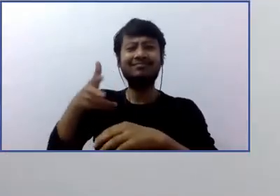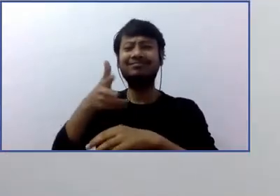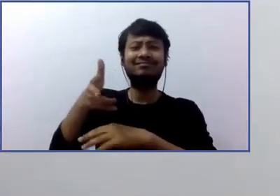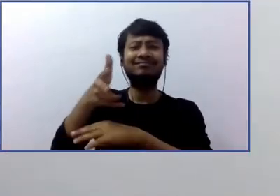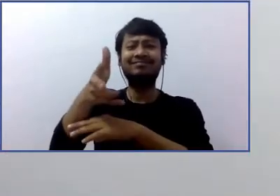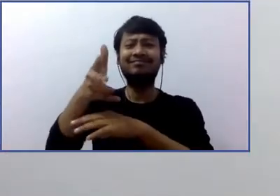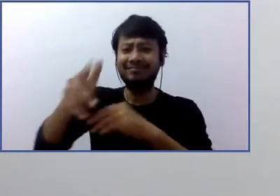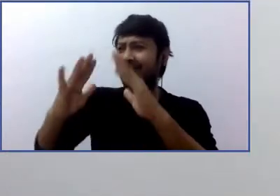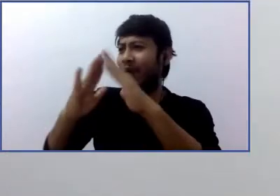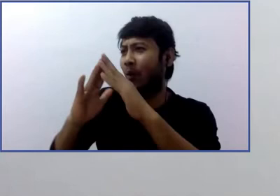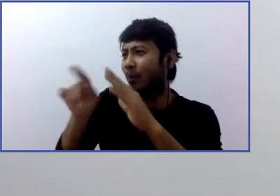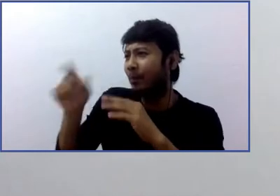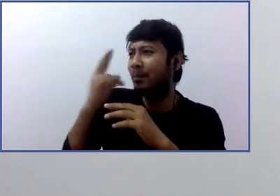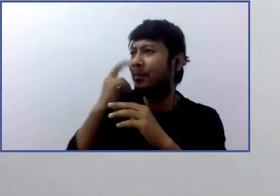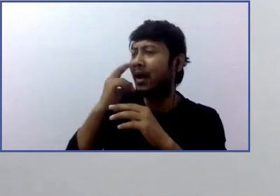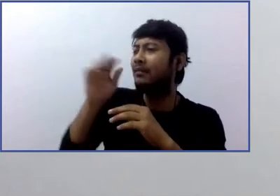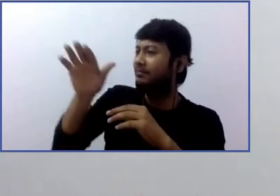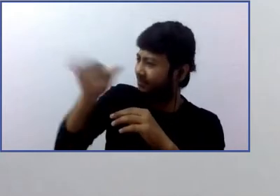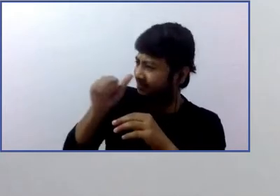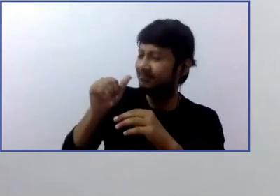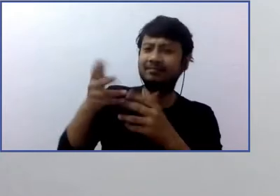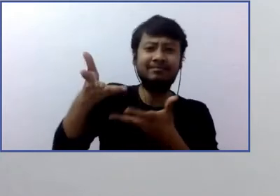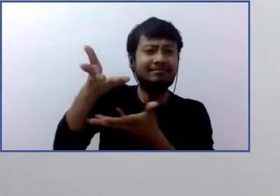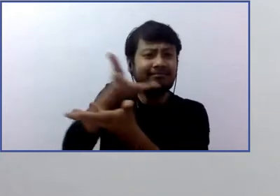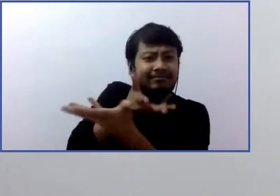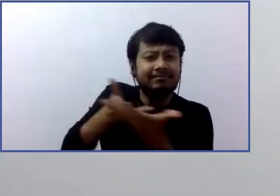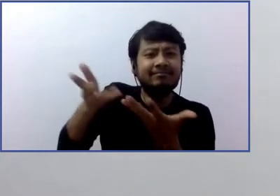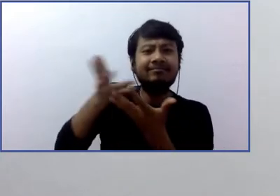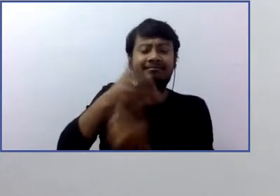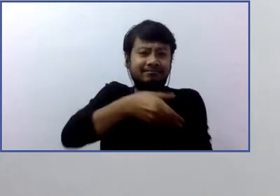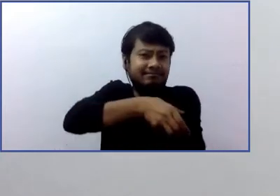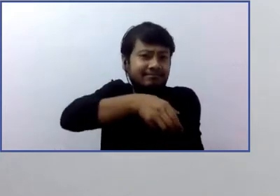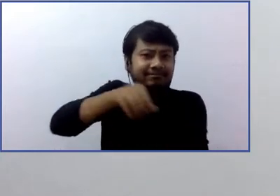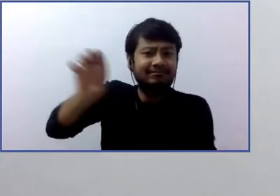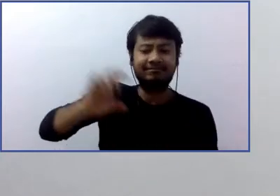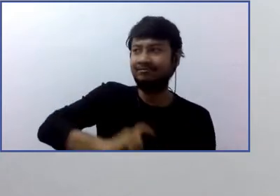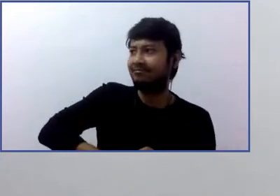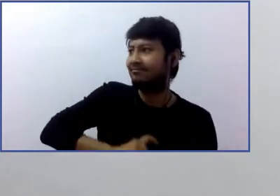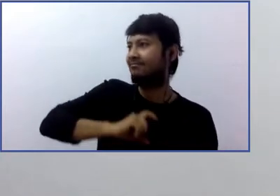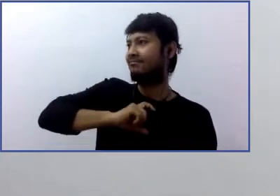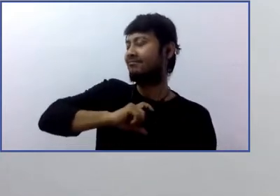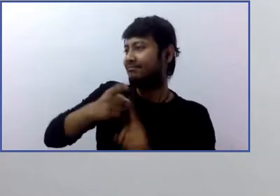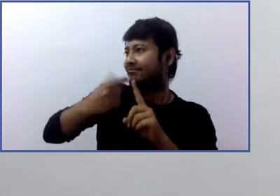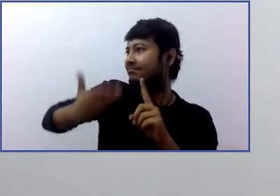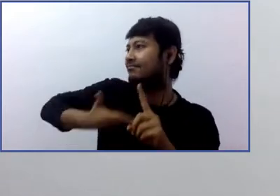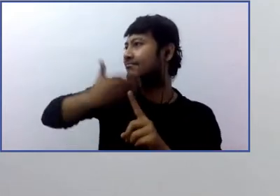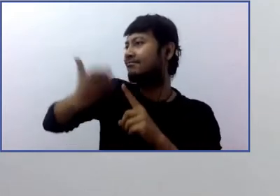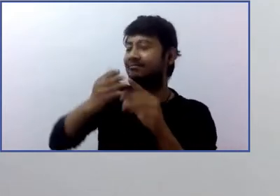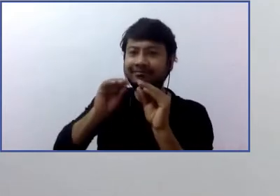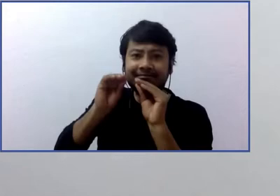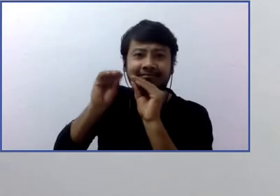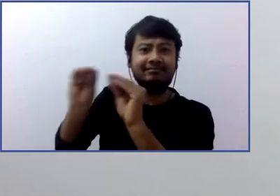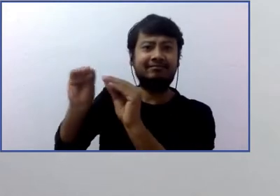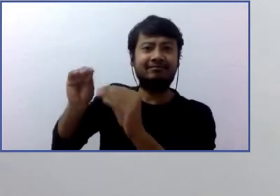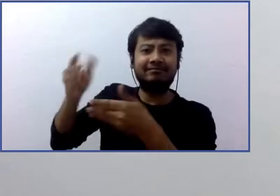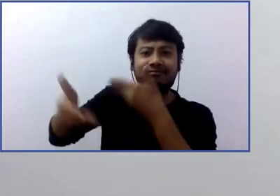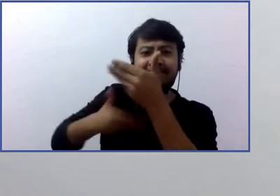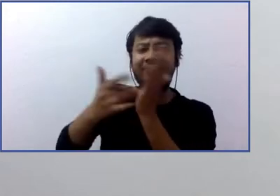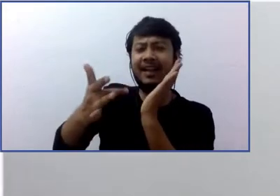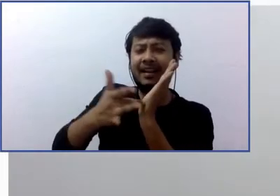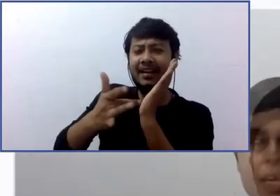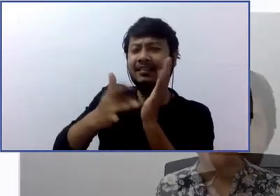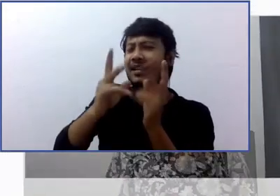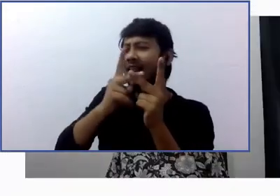houses, empowering them, instilling in them confidence, training them in technology in all its latest